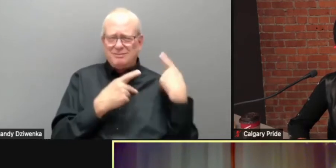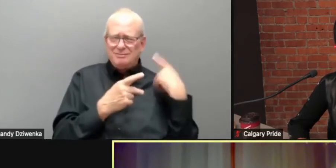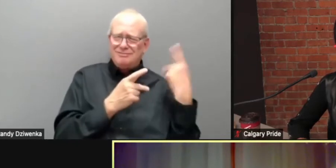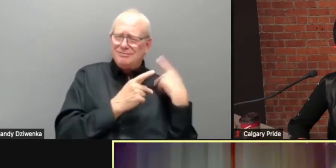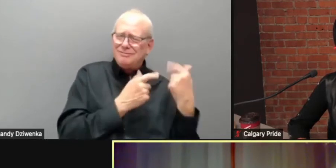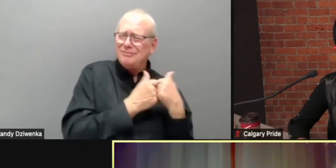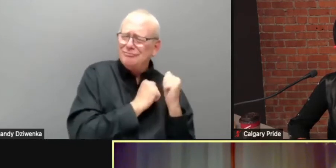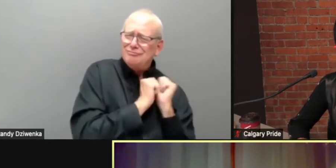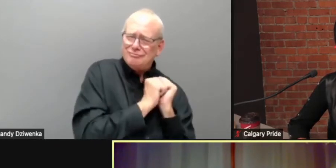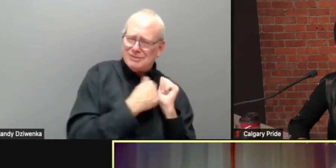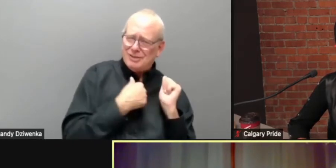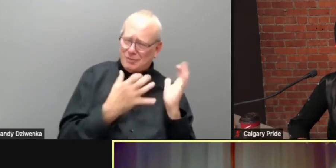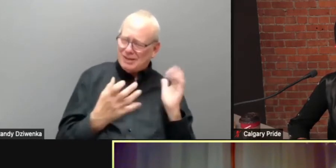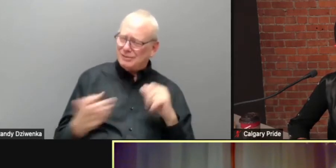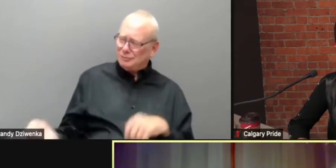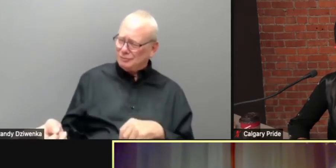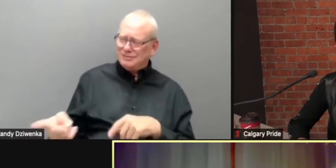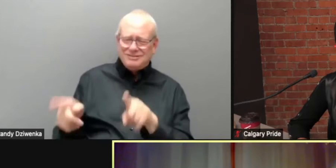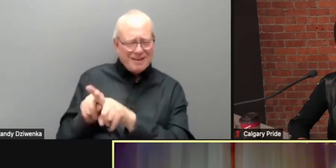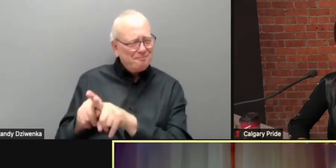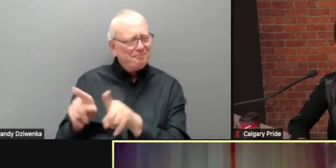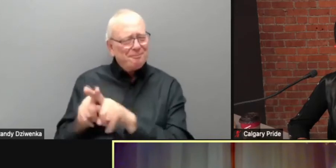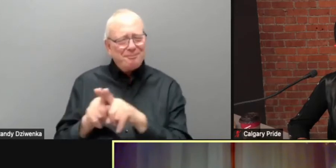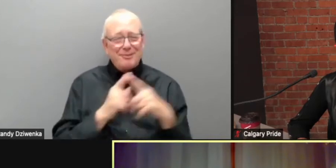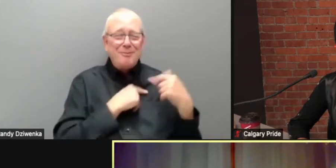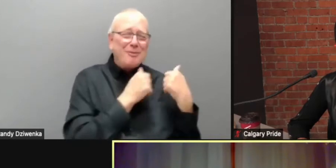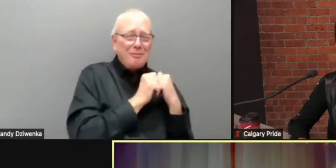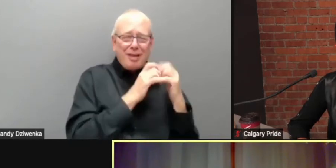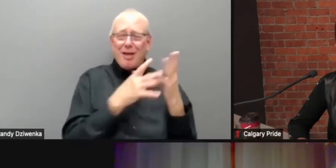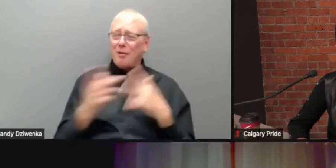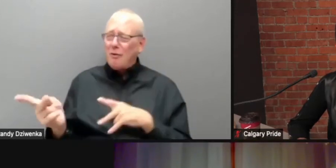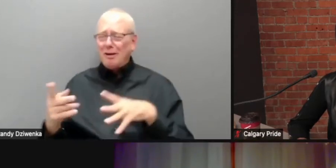are accepted in public and not tormented and hated.